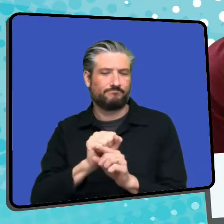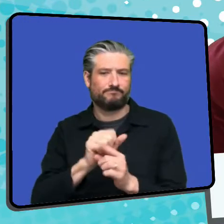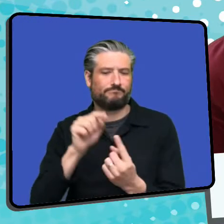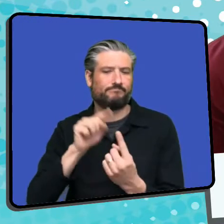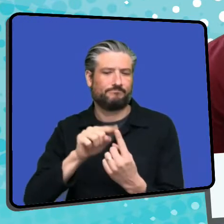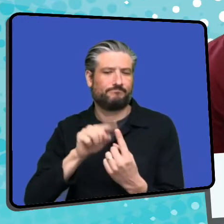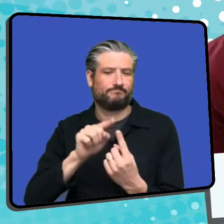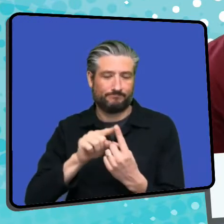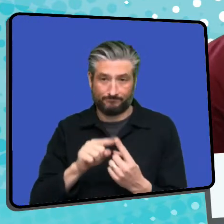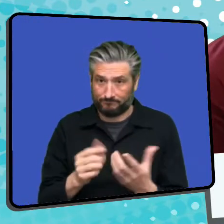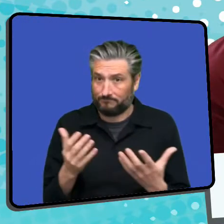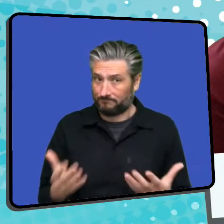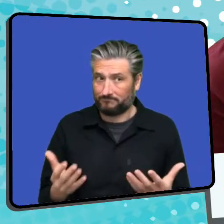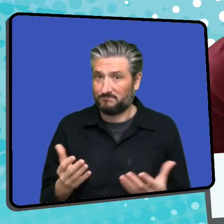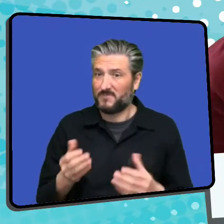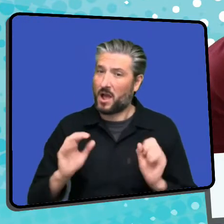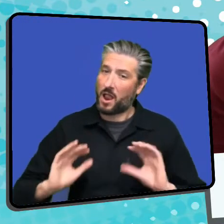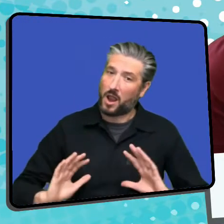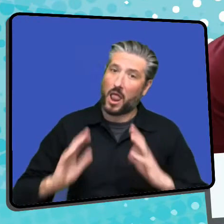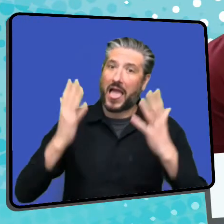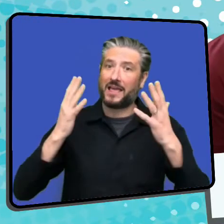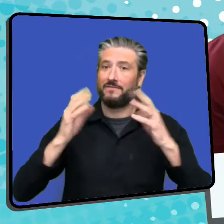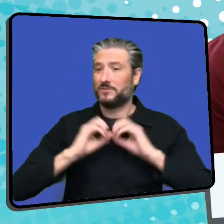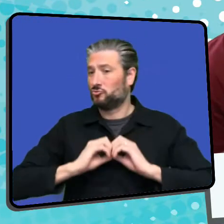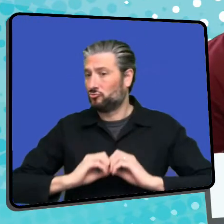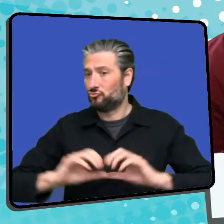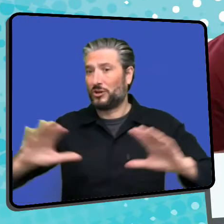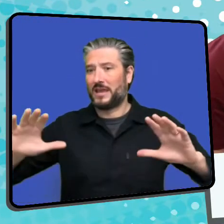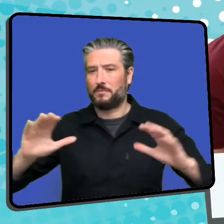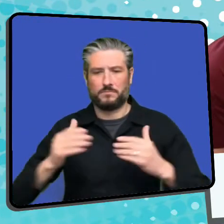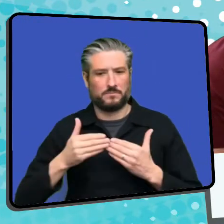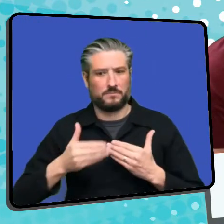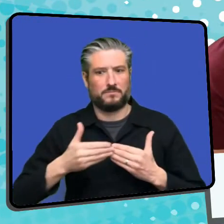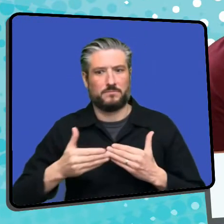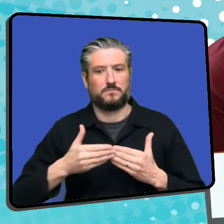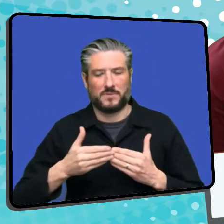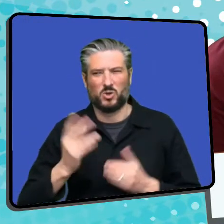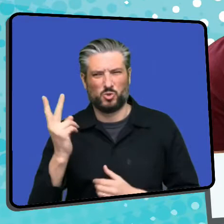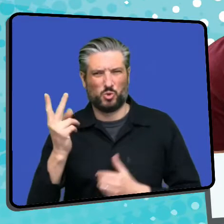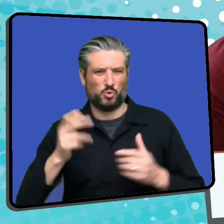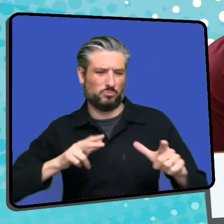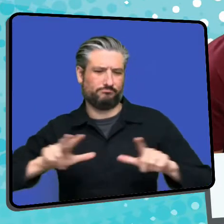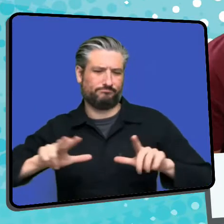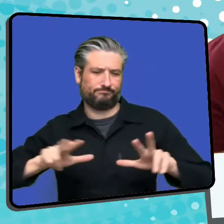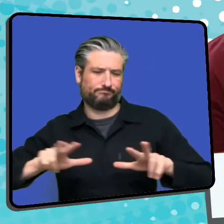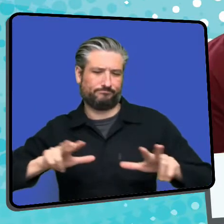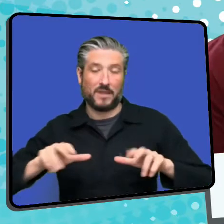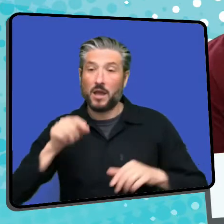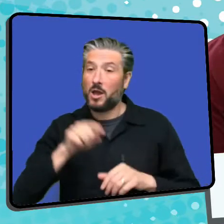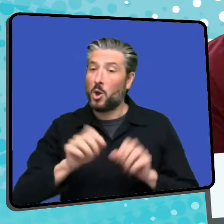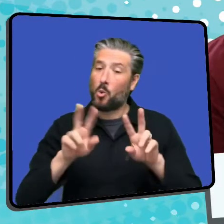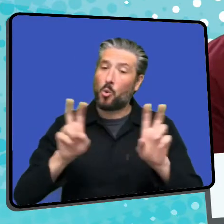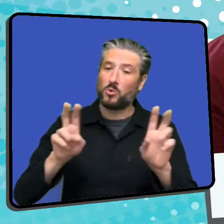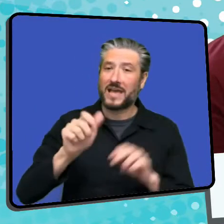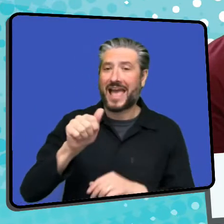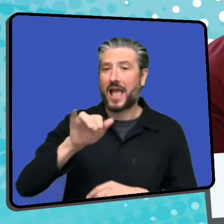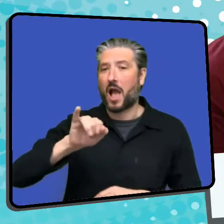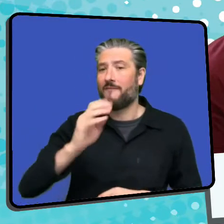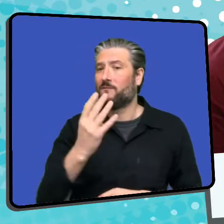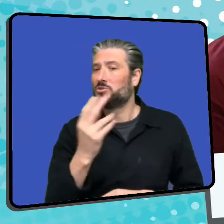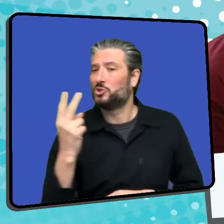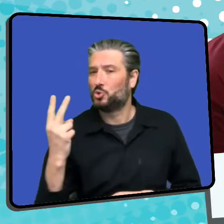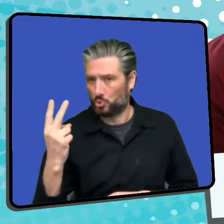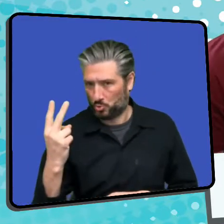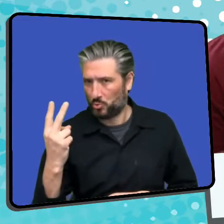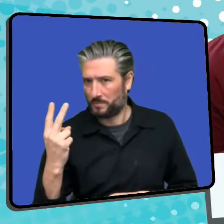stream organized by Eve and Akan, both AI MVPs. The show is called AI42, and it focuses on the basics of machine